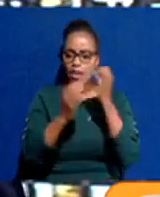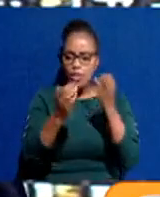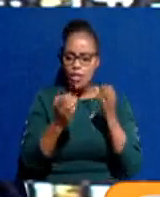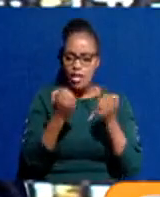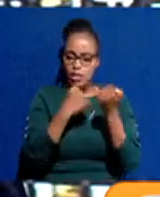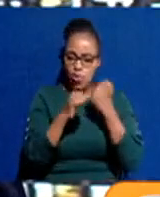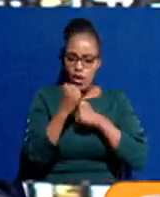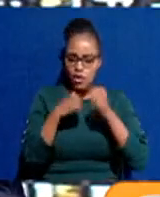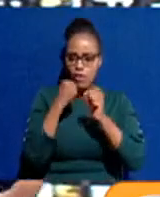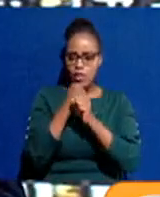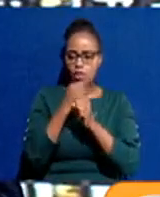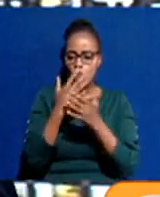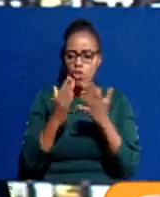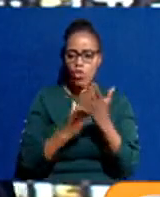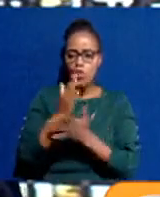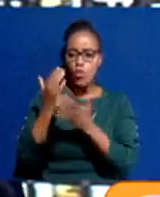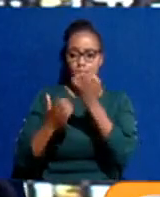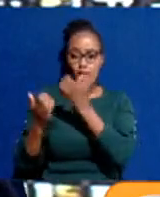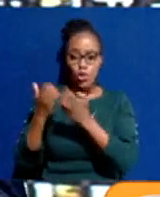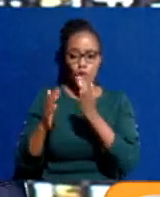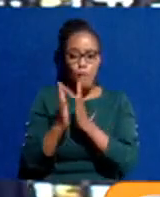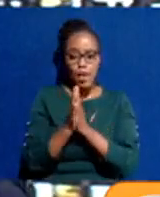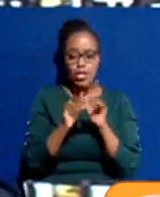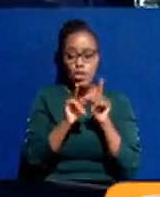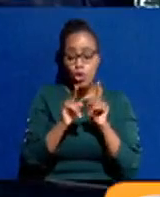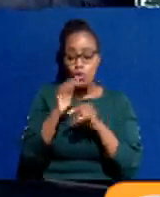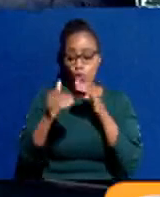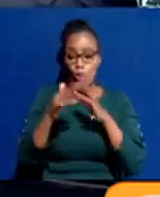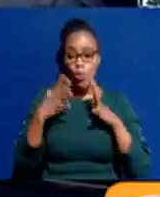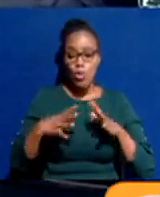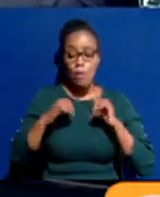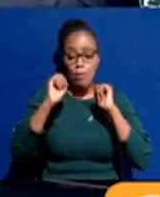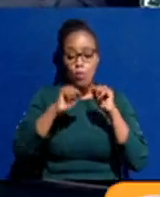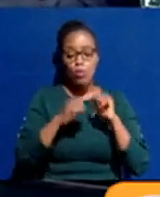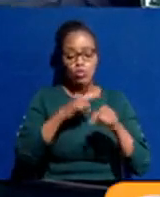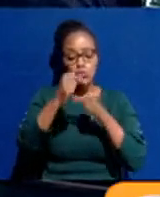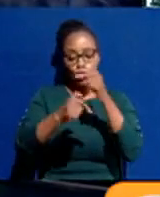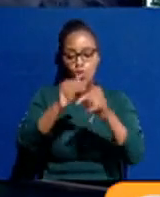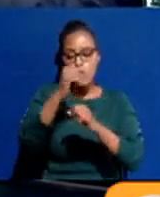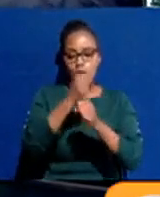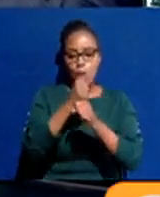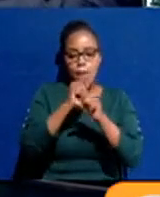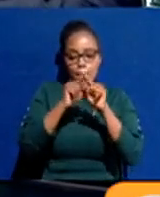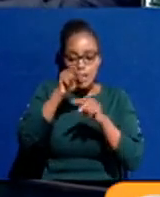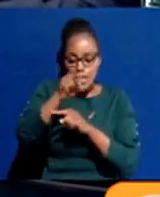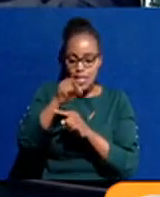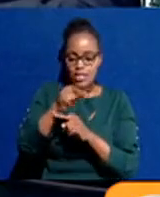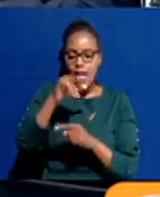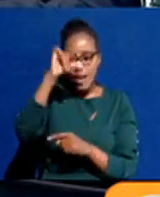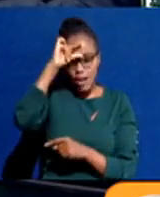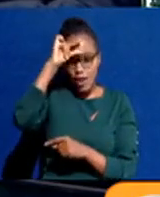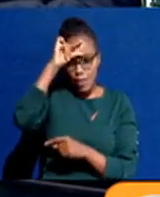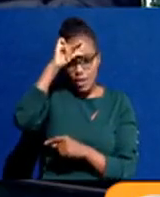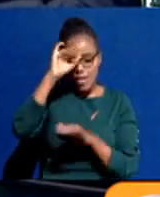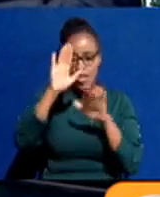as usual and to improve the economy and so that everybody would go about their ways. But in the administration proper,